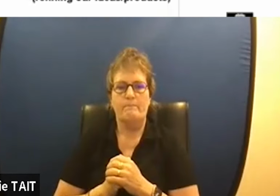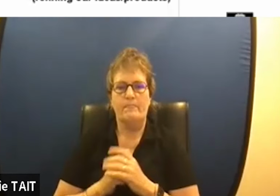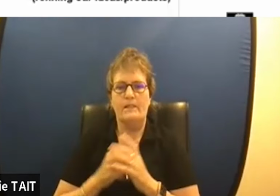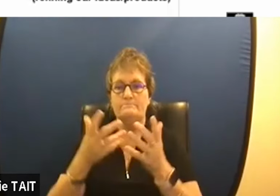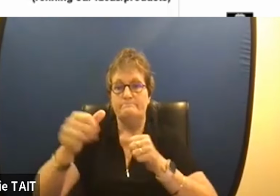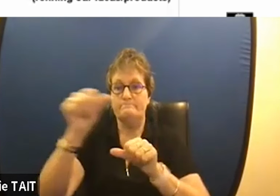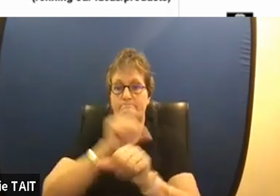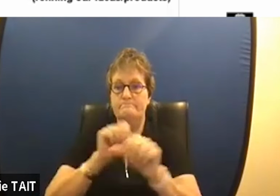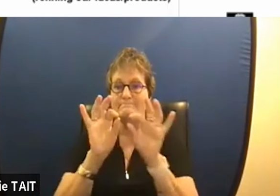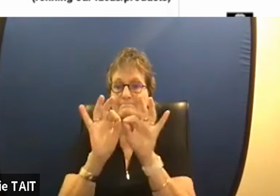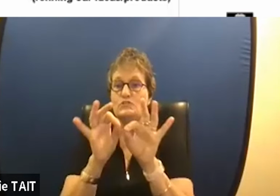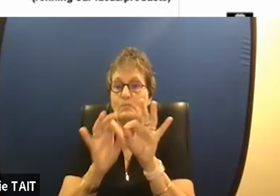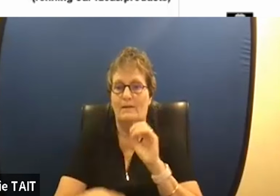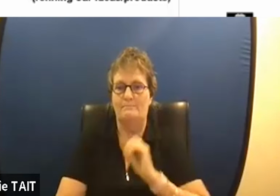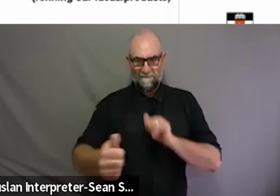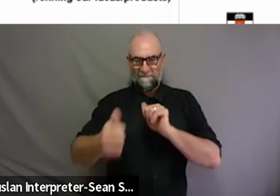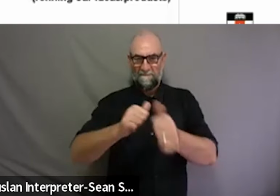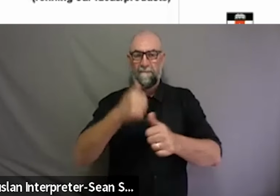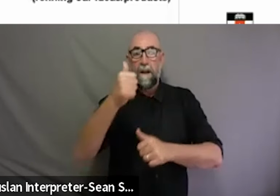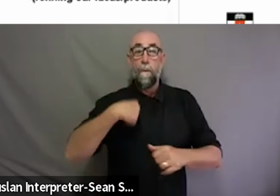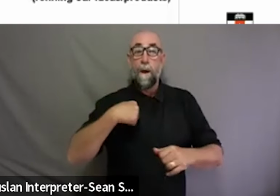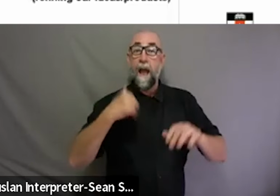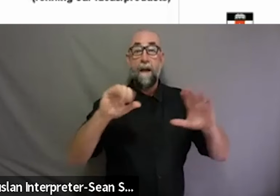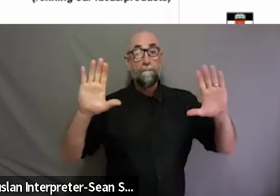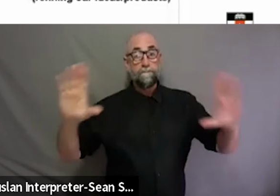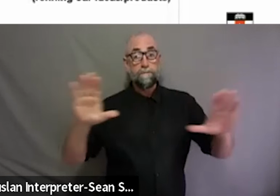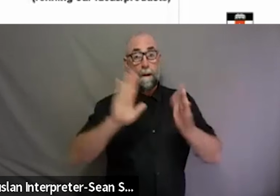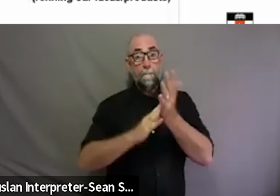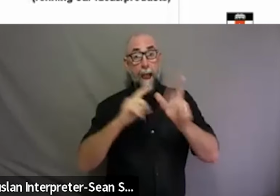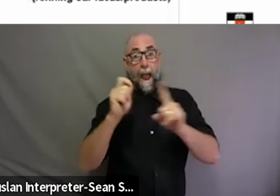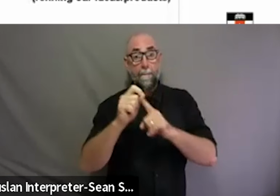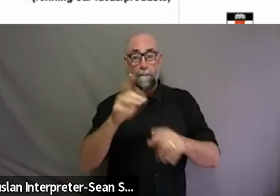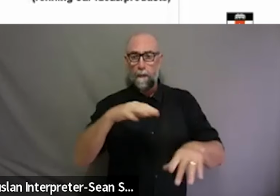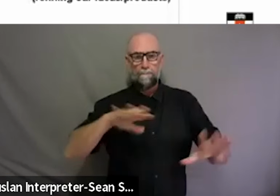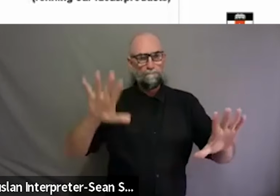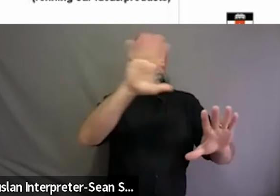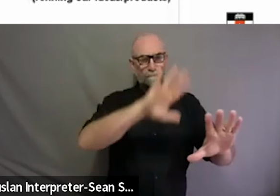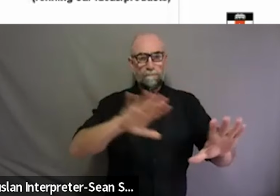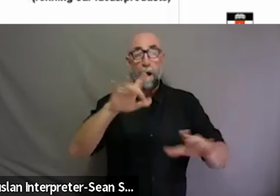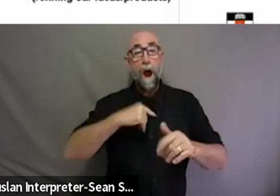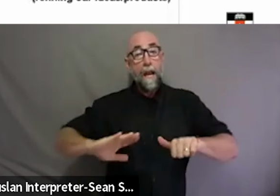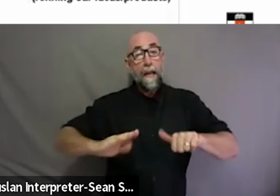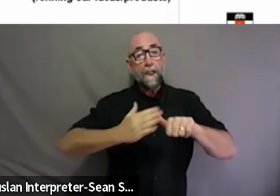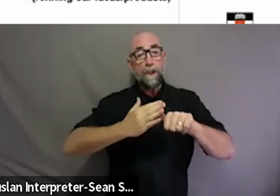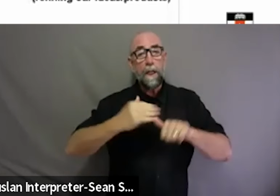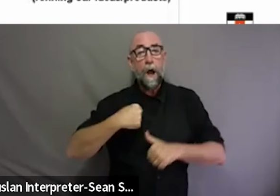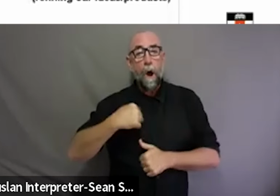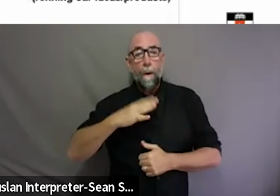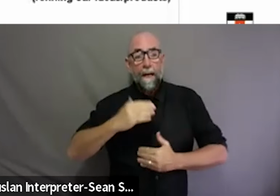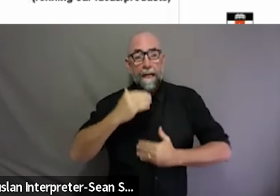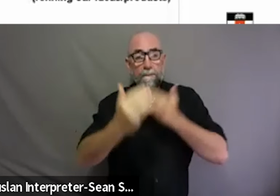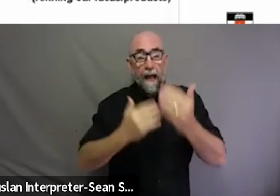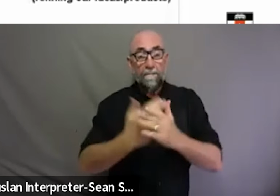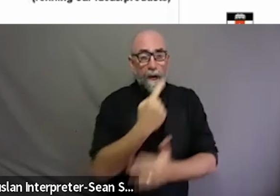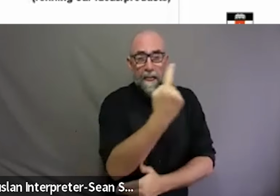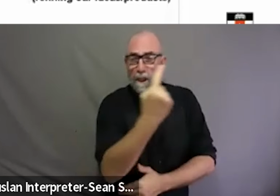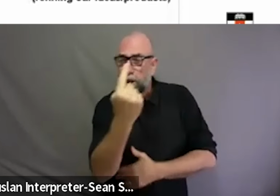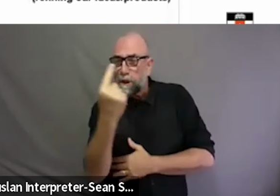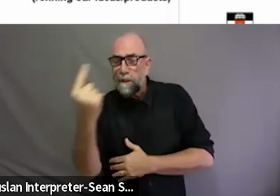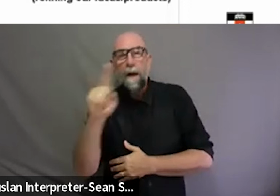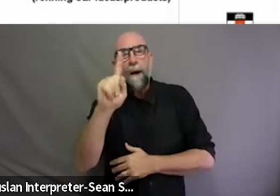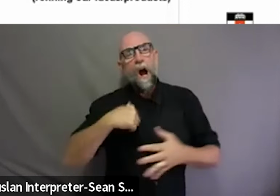Here's a map of where we've come from so far. Initially, I was going to run through each phase, but I've actually decided